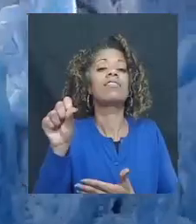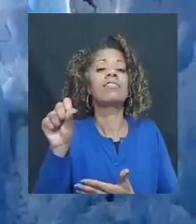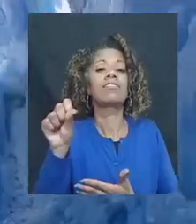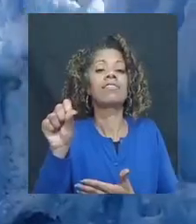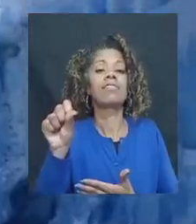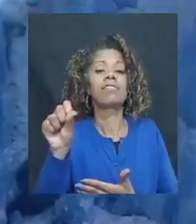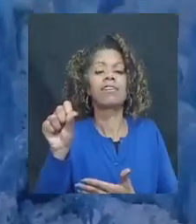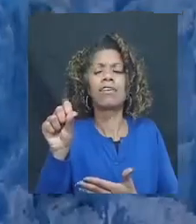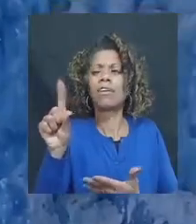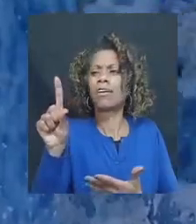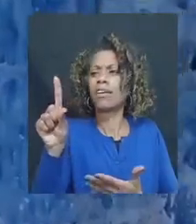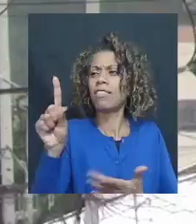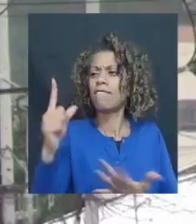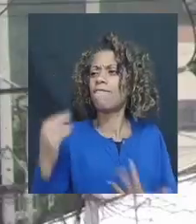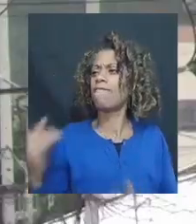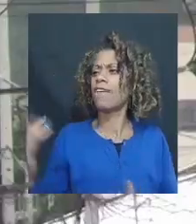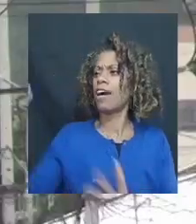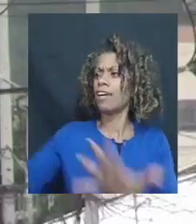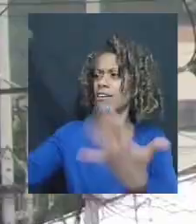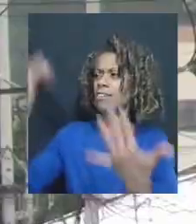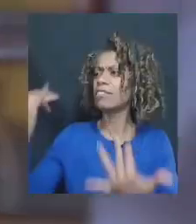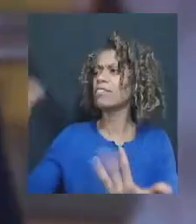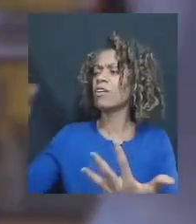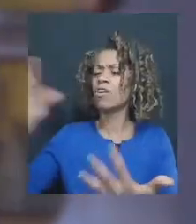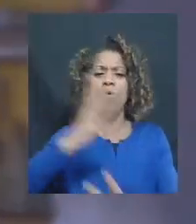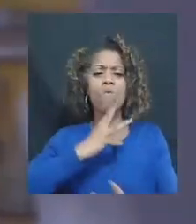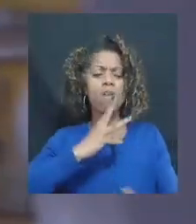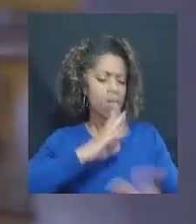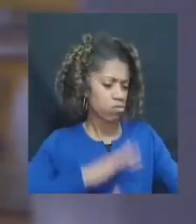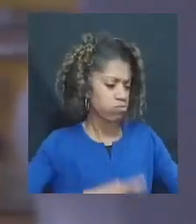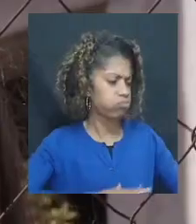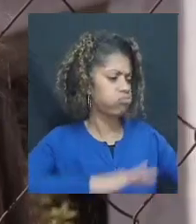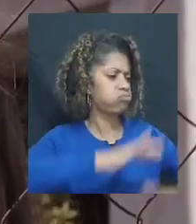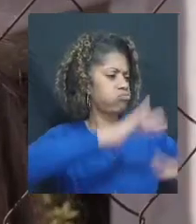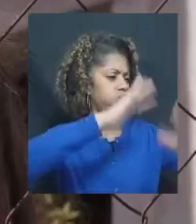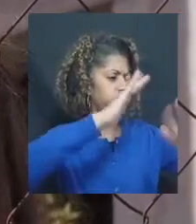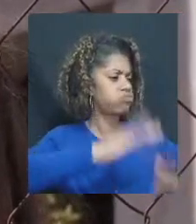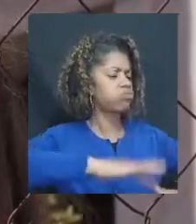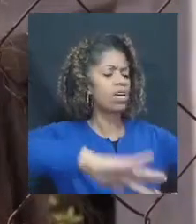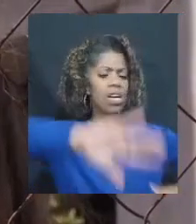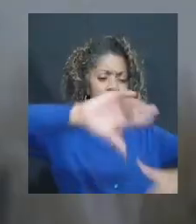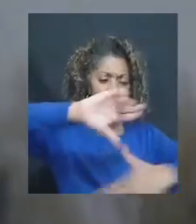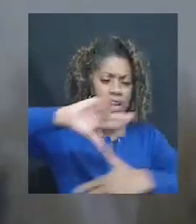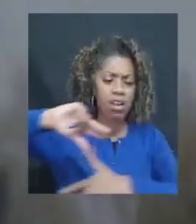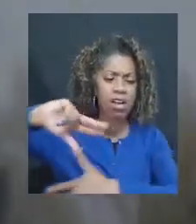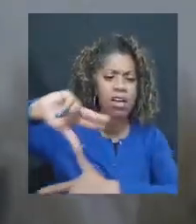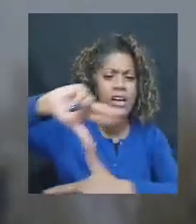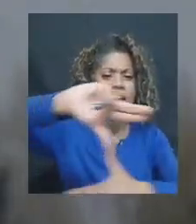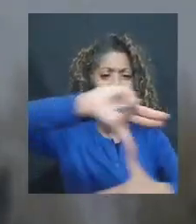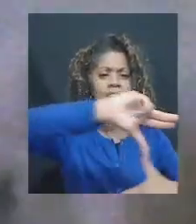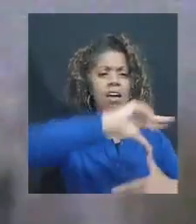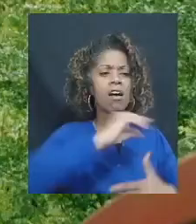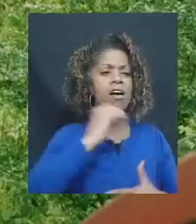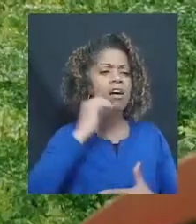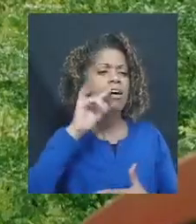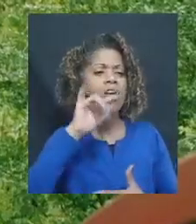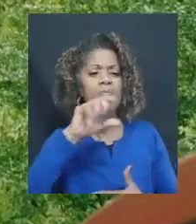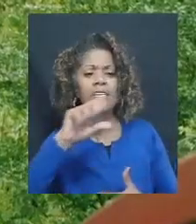wildfires and rising seas, hurricanes and cruel disease, homeless children, endless